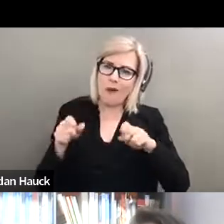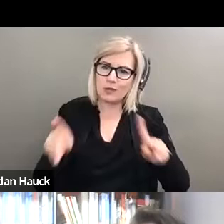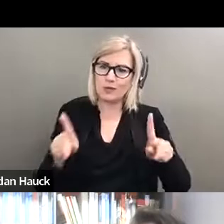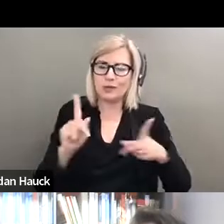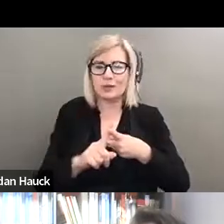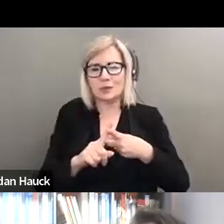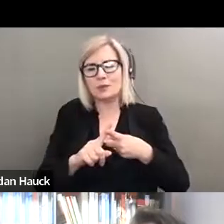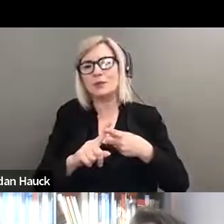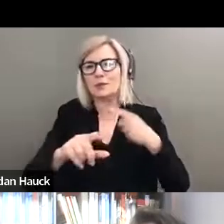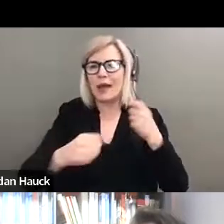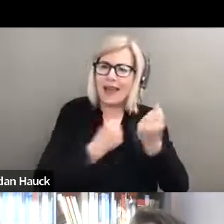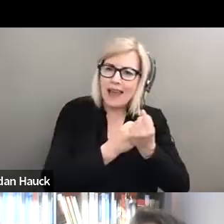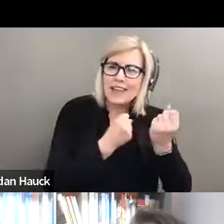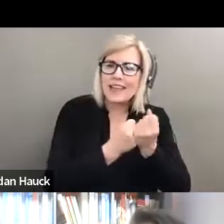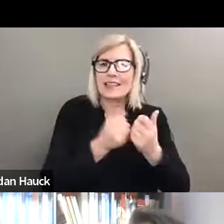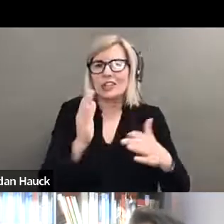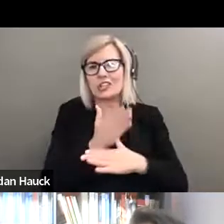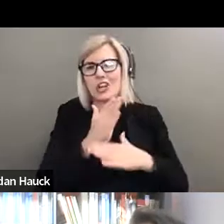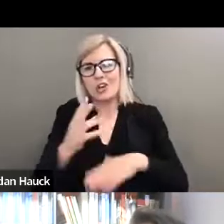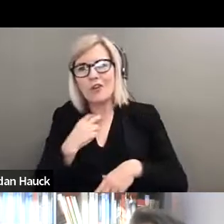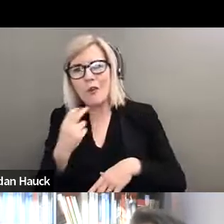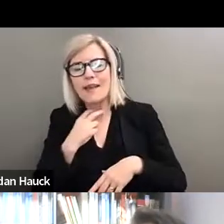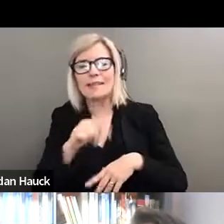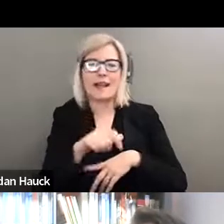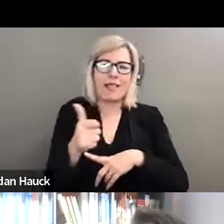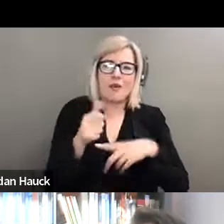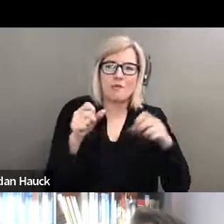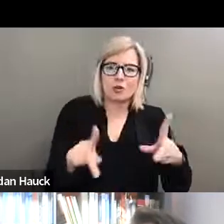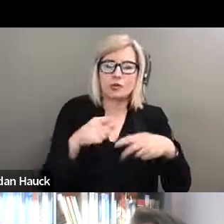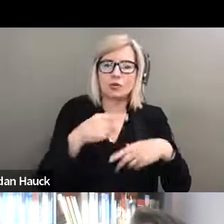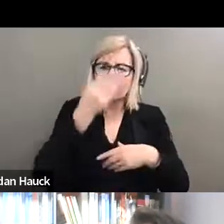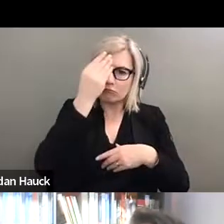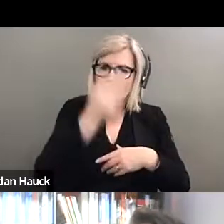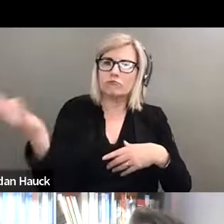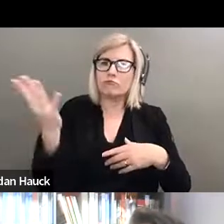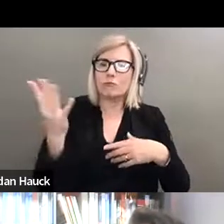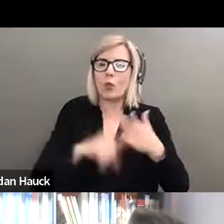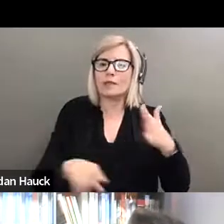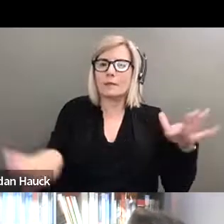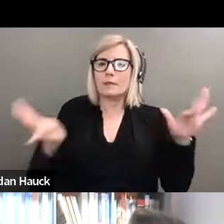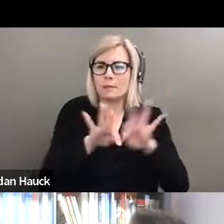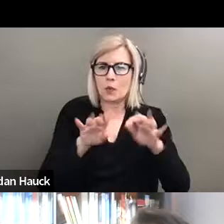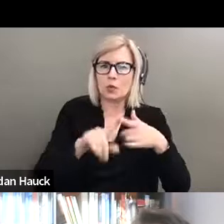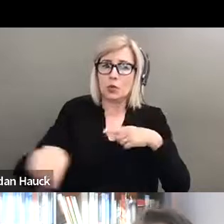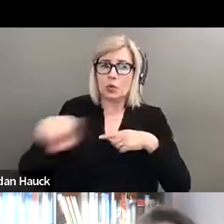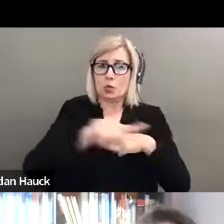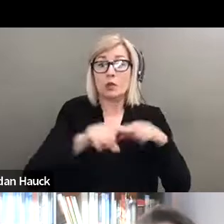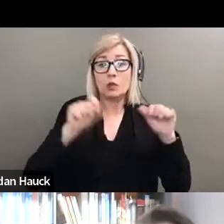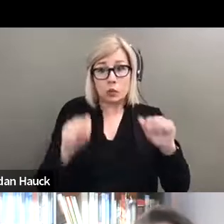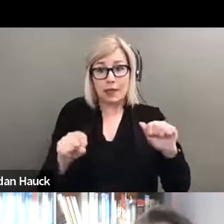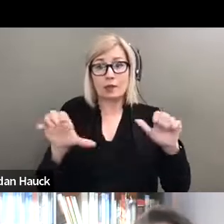another opportunity for you to share your voice, another opportunity to say what is important to you. And you can do that in a